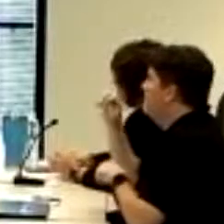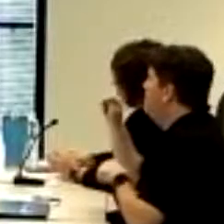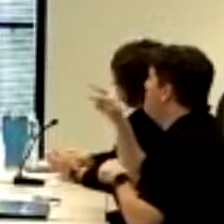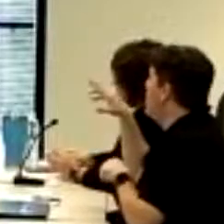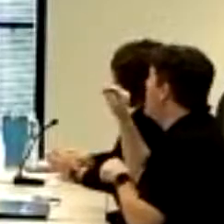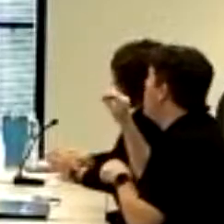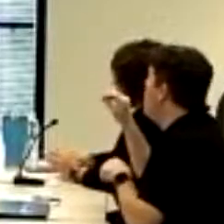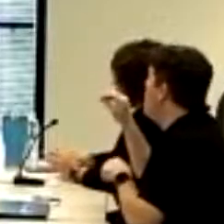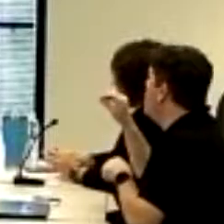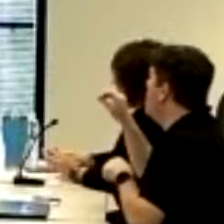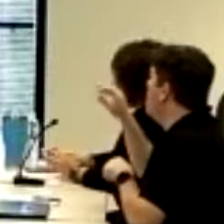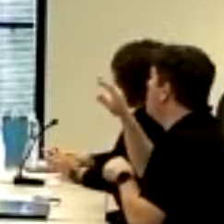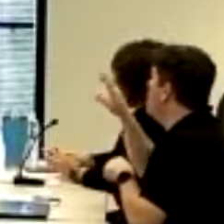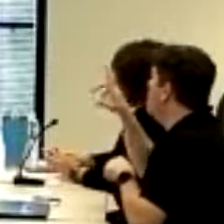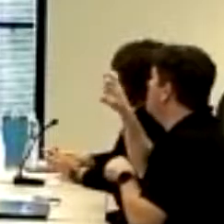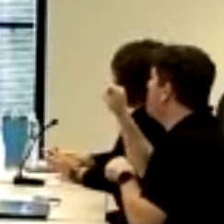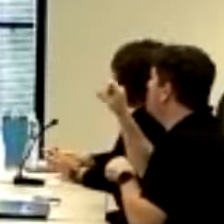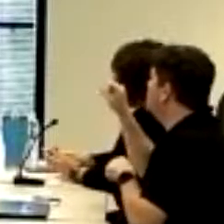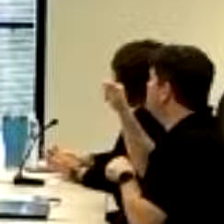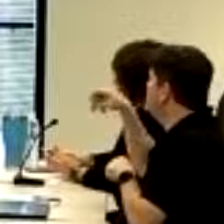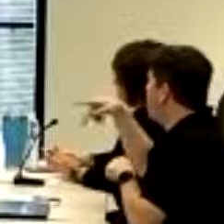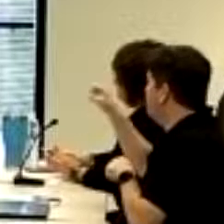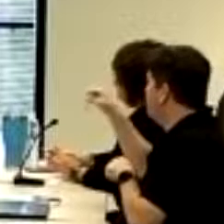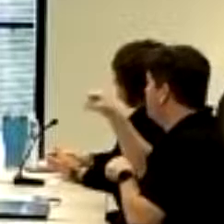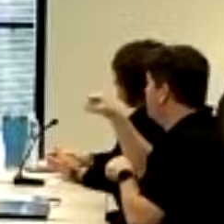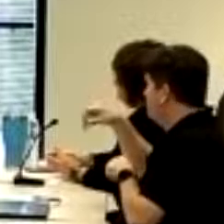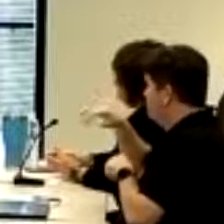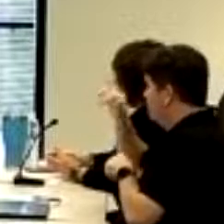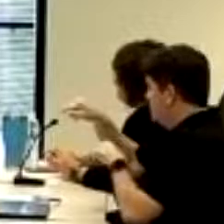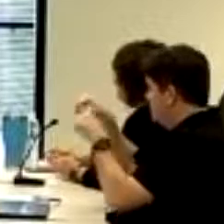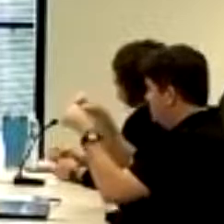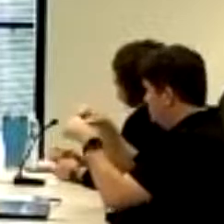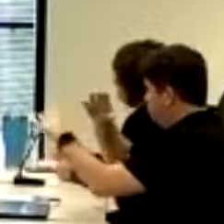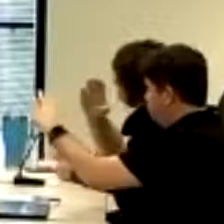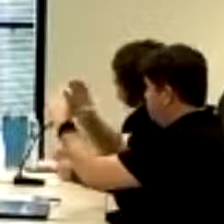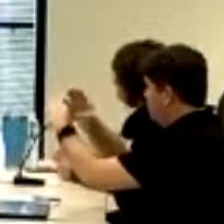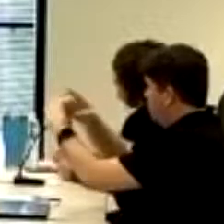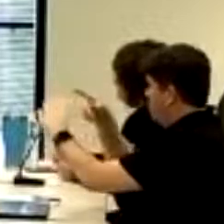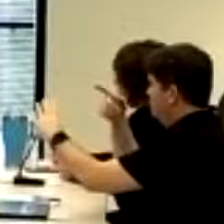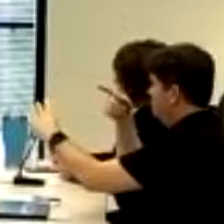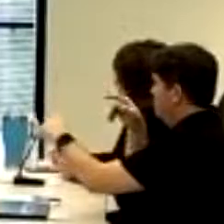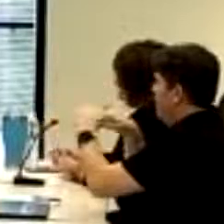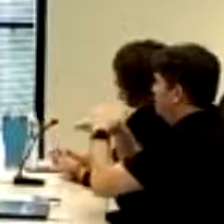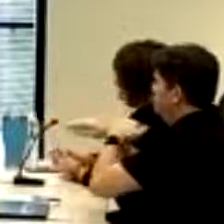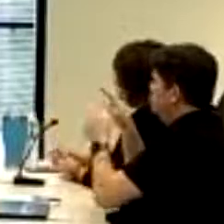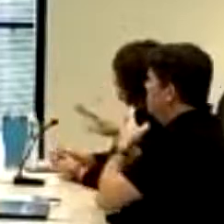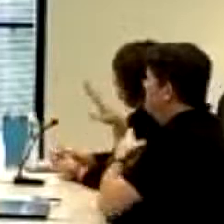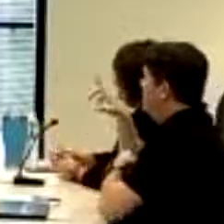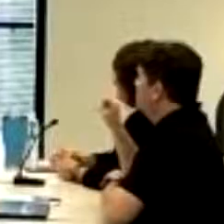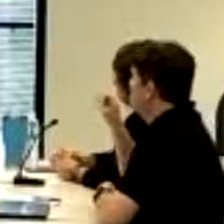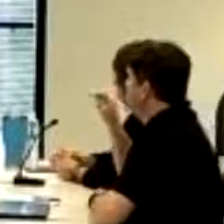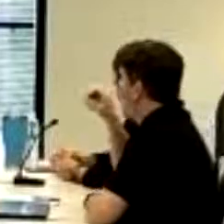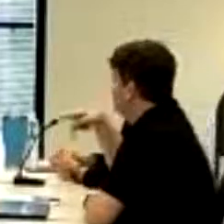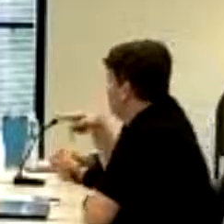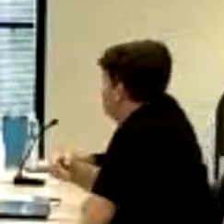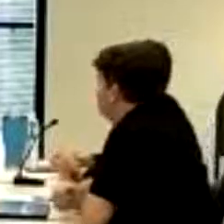using the metro bus stops And those areas, are those blocking accessibility